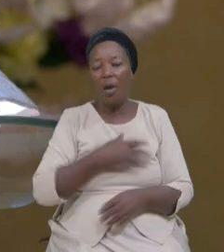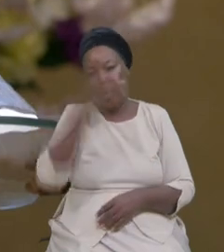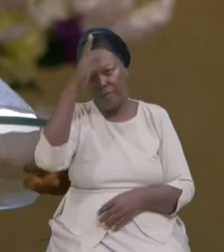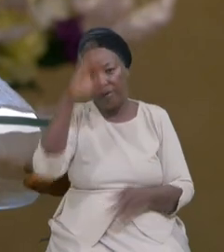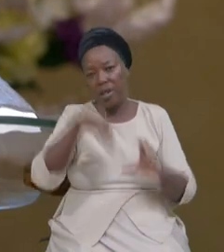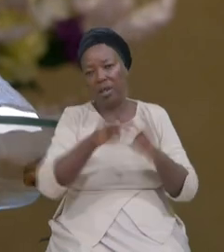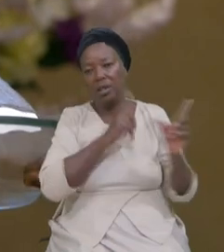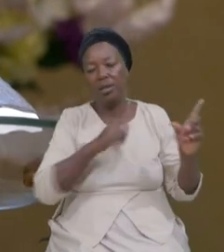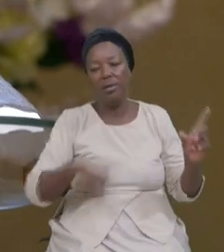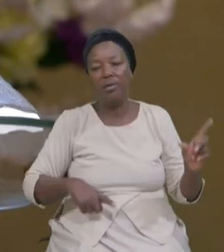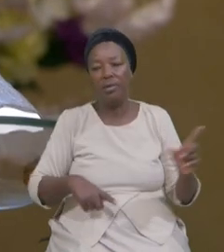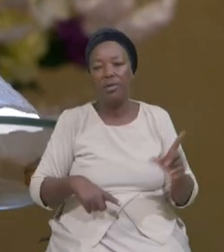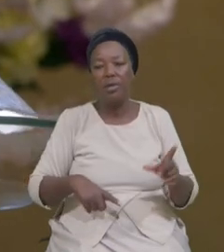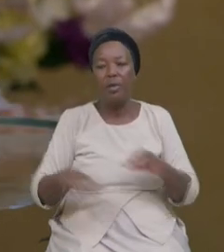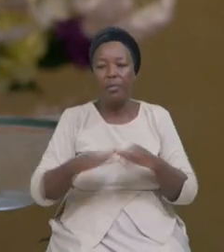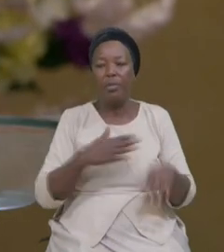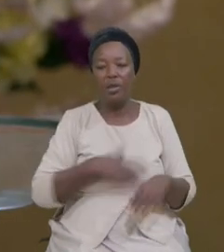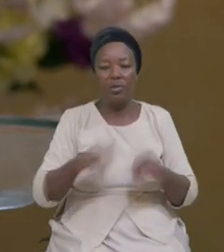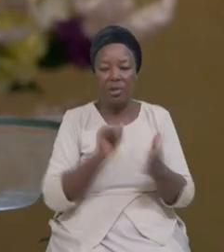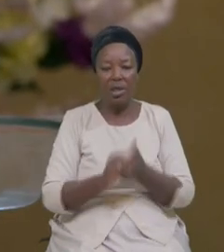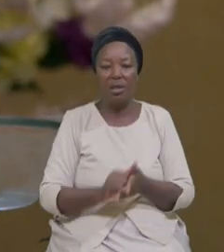that. God bless you mightily.